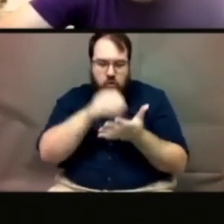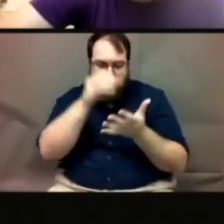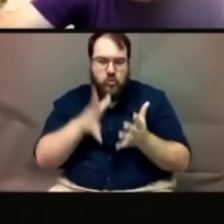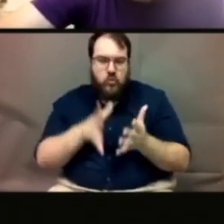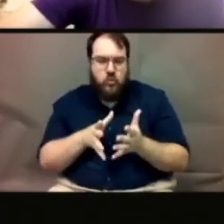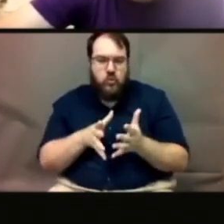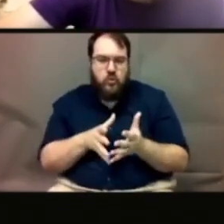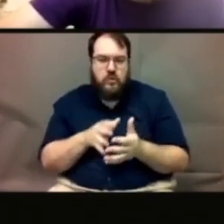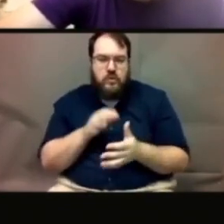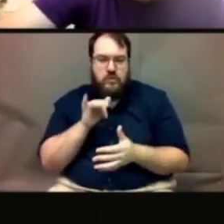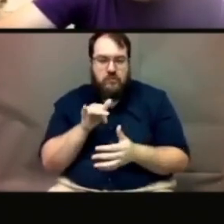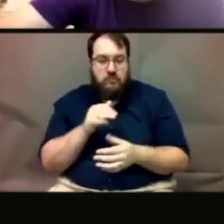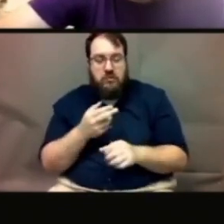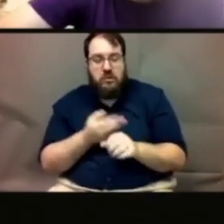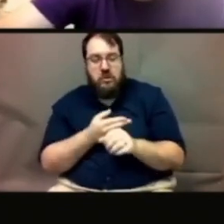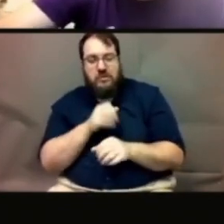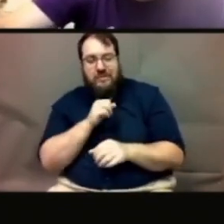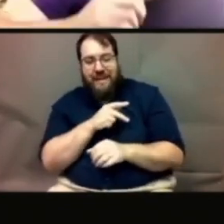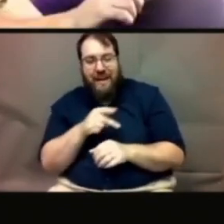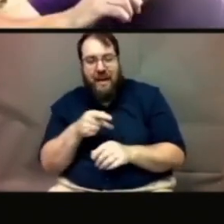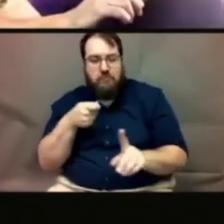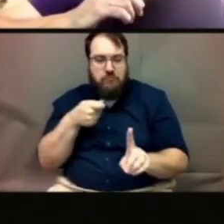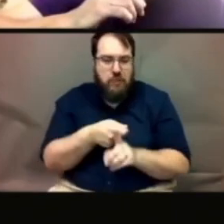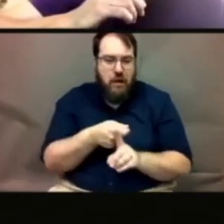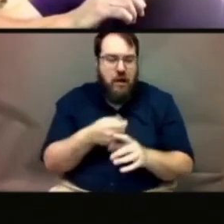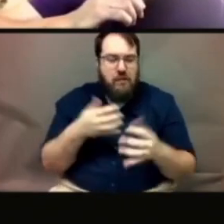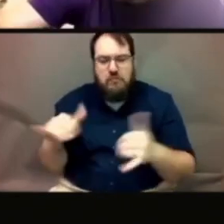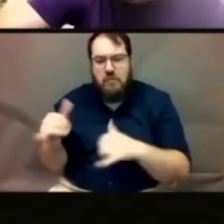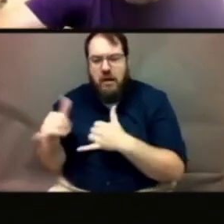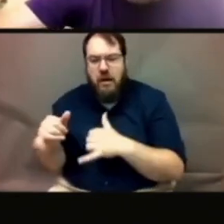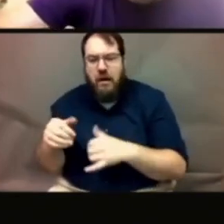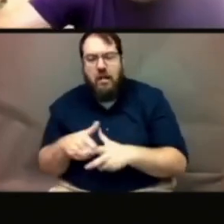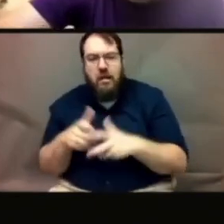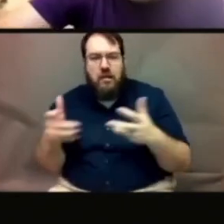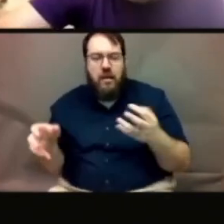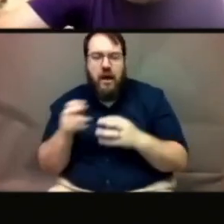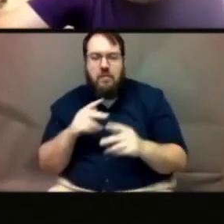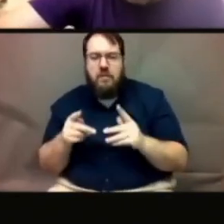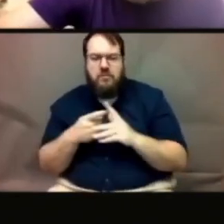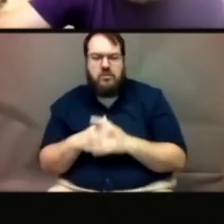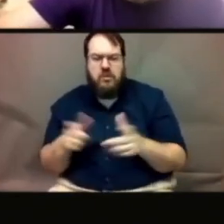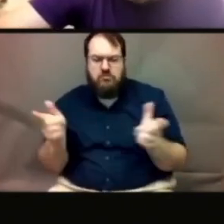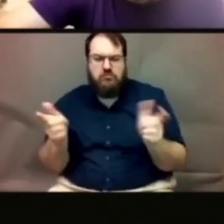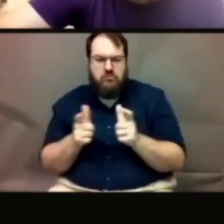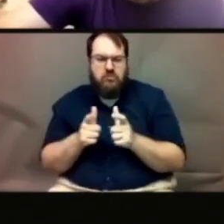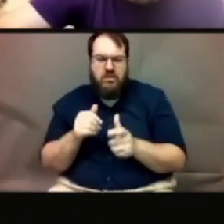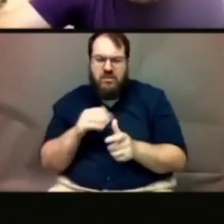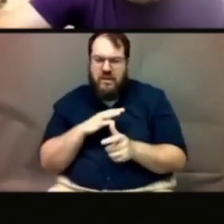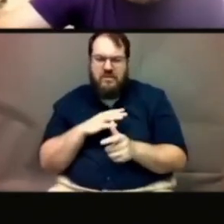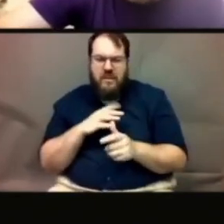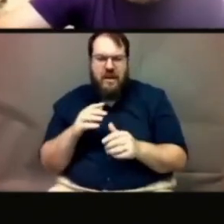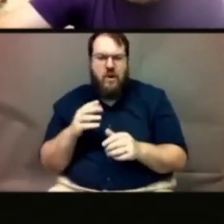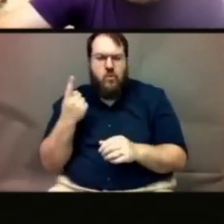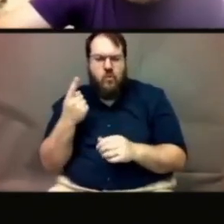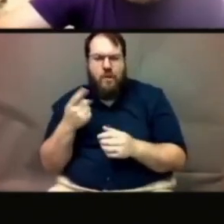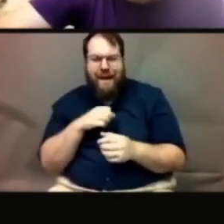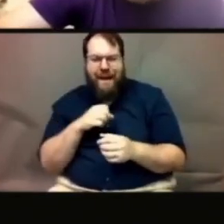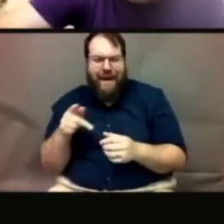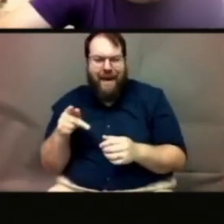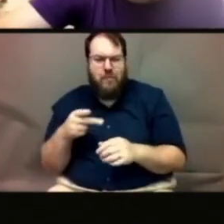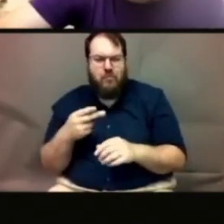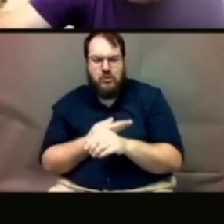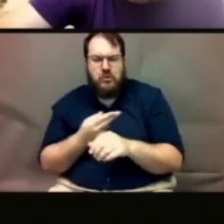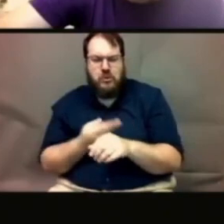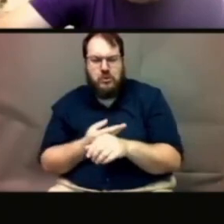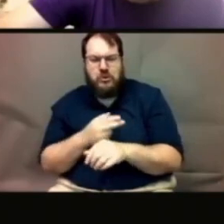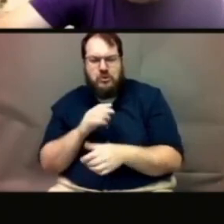apps for plug and play, so you can just play after that. A lot of people start really small. There's a paper circuit one that doesn't use Makey Makey, and then